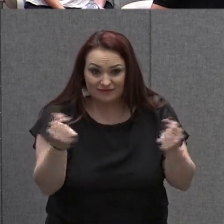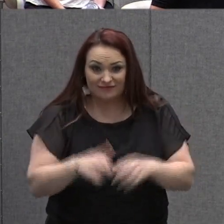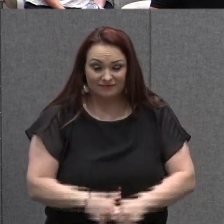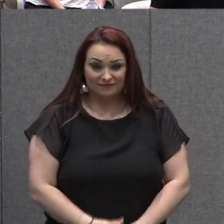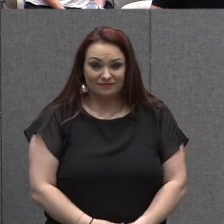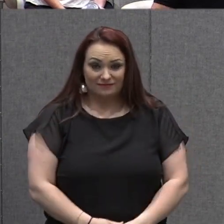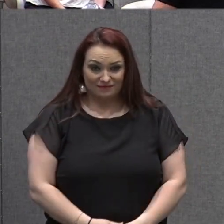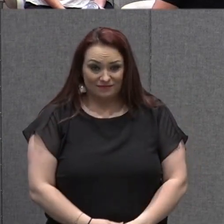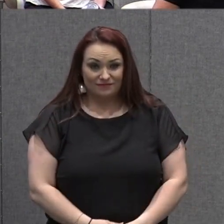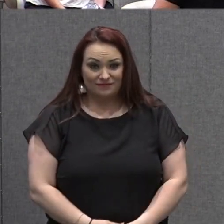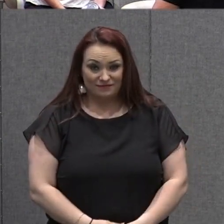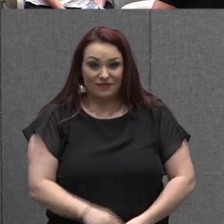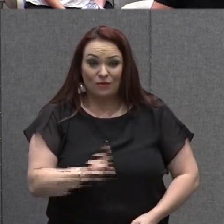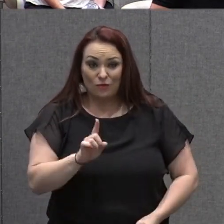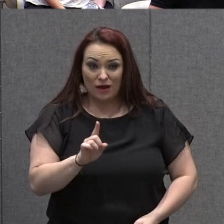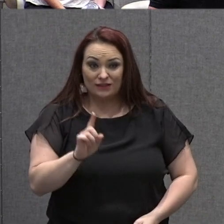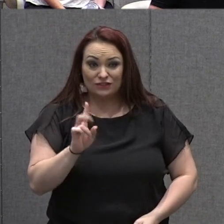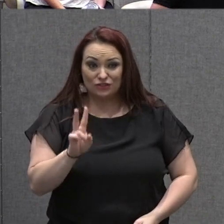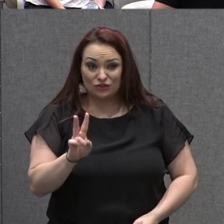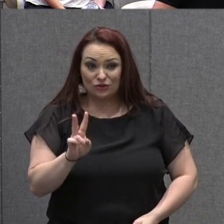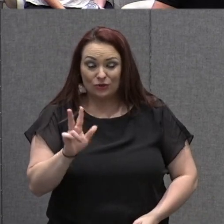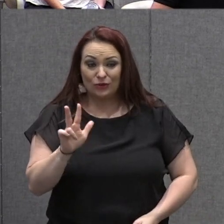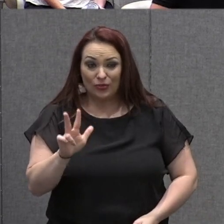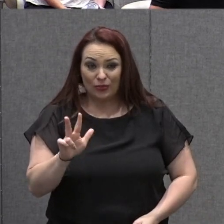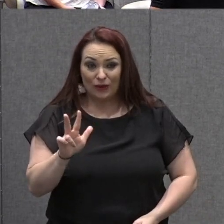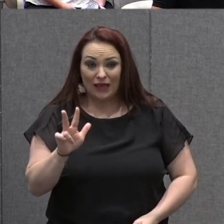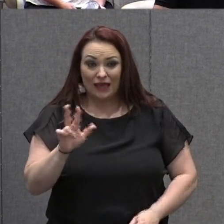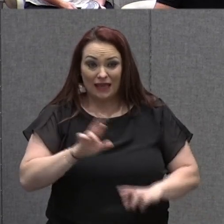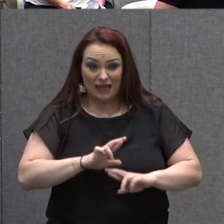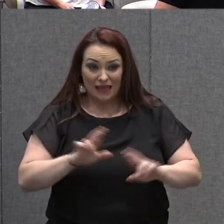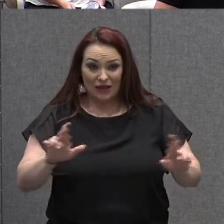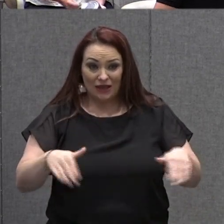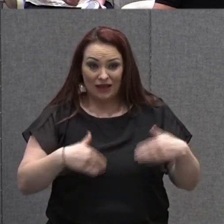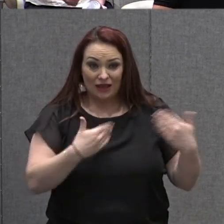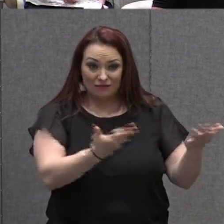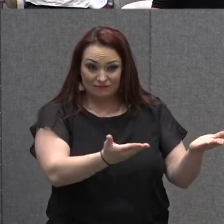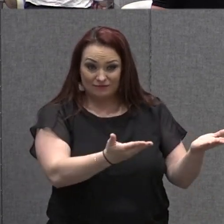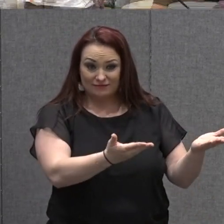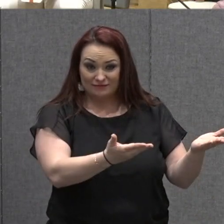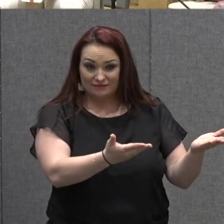1, 2, 1, 2, ready, go.